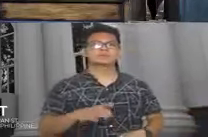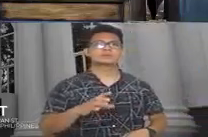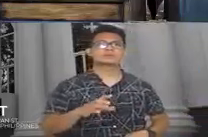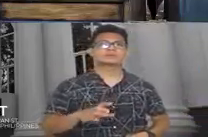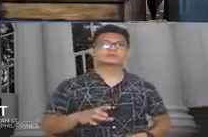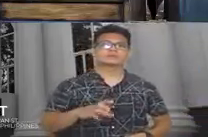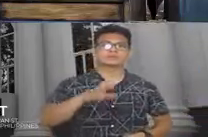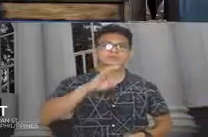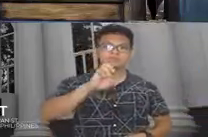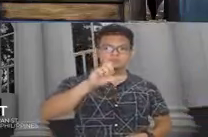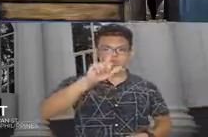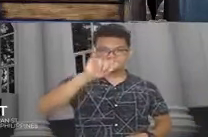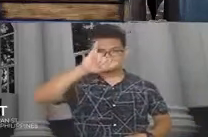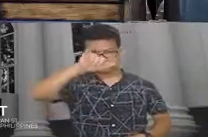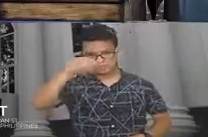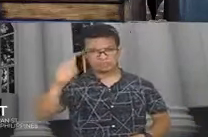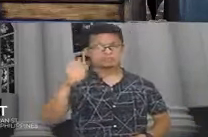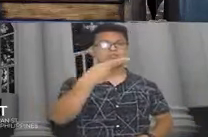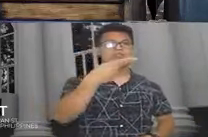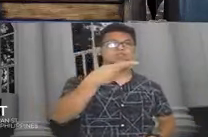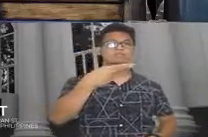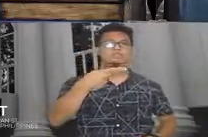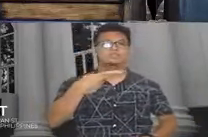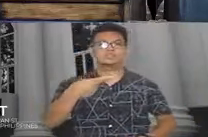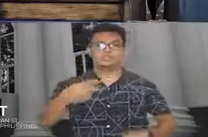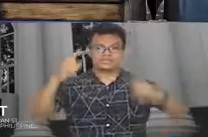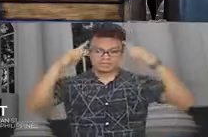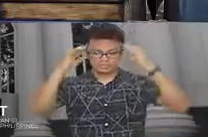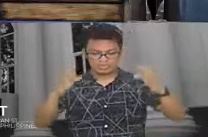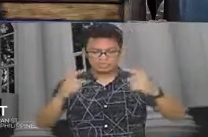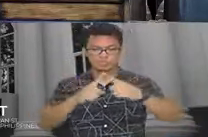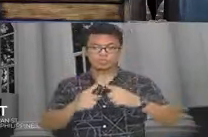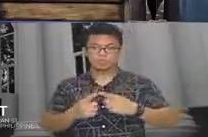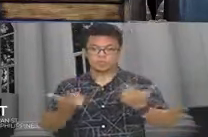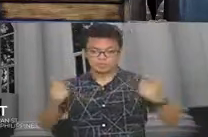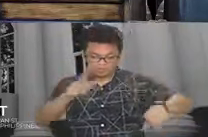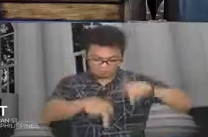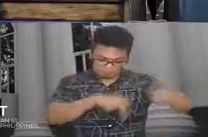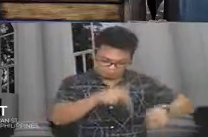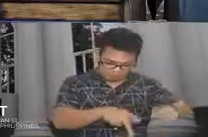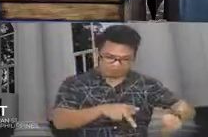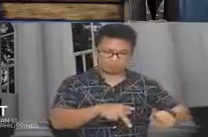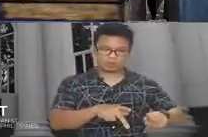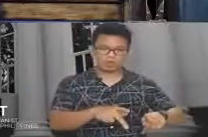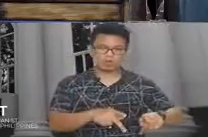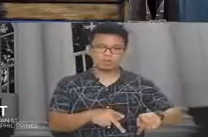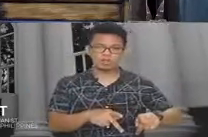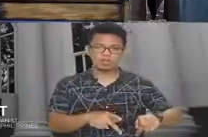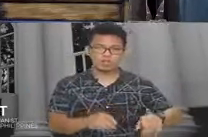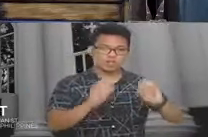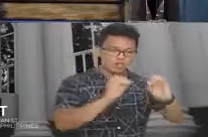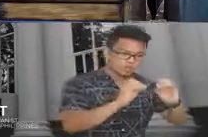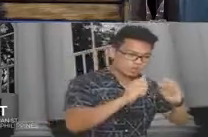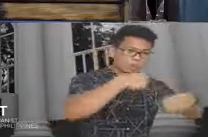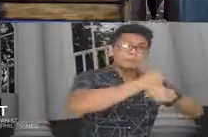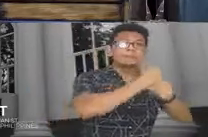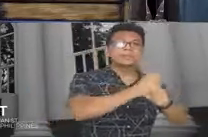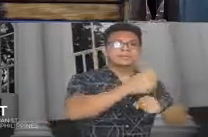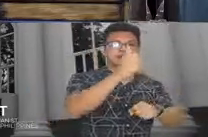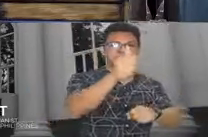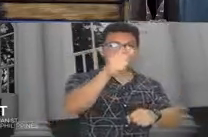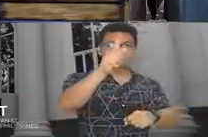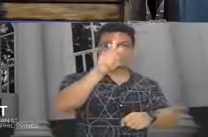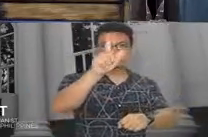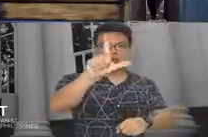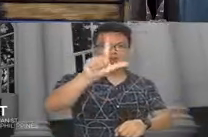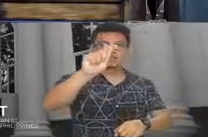24. And call ye on the name of your gods, and I will call on the name of the Lord, and